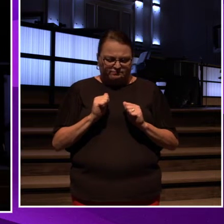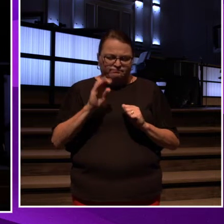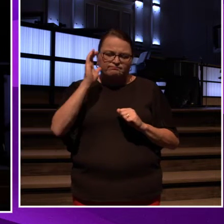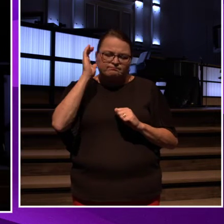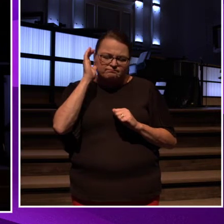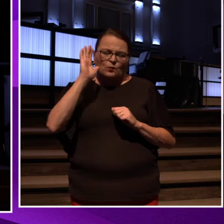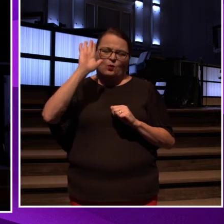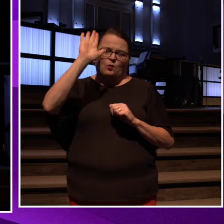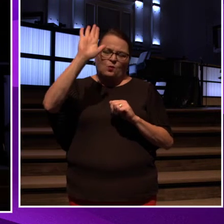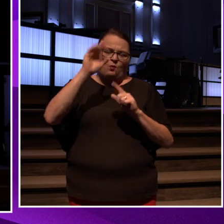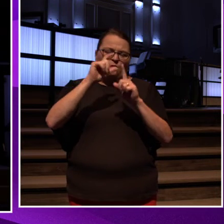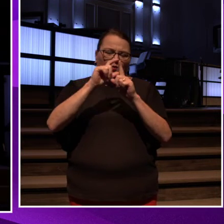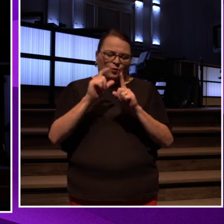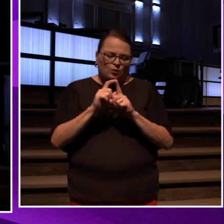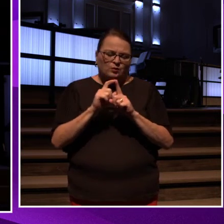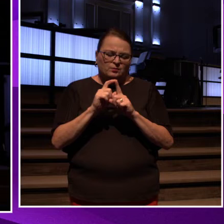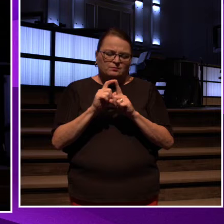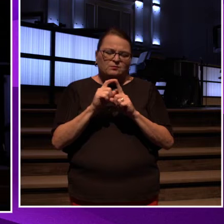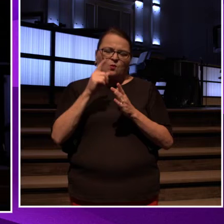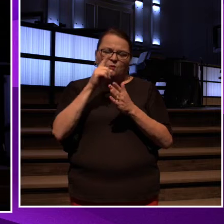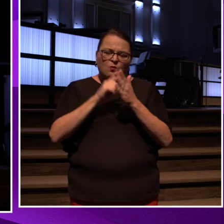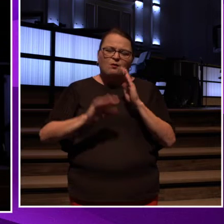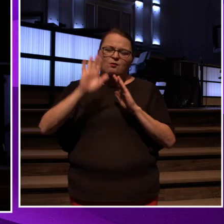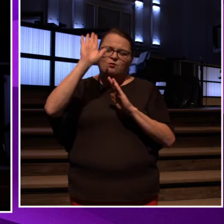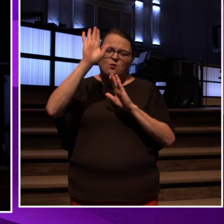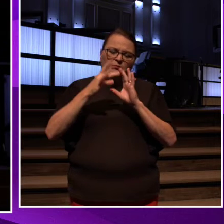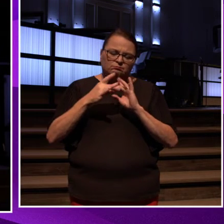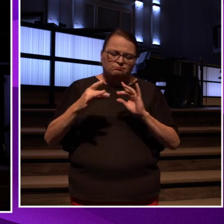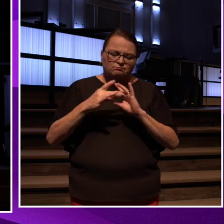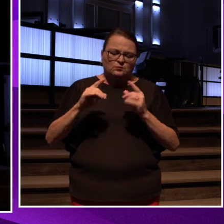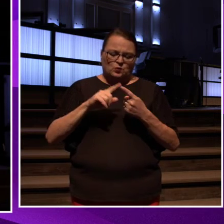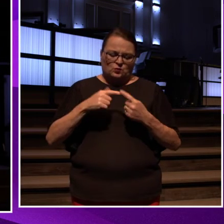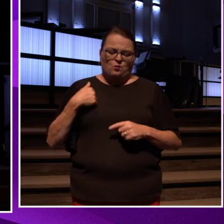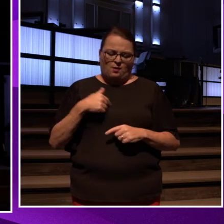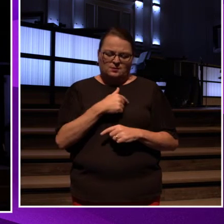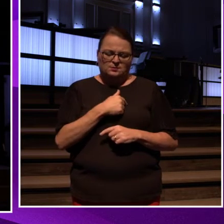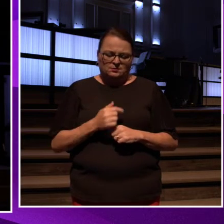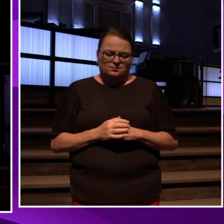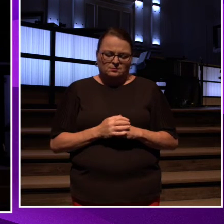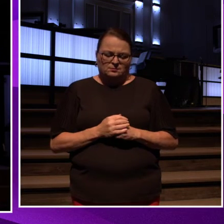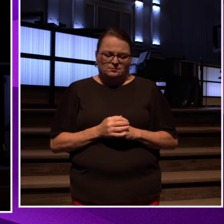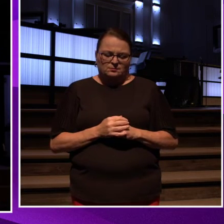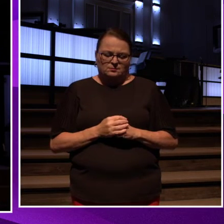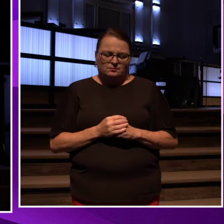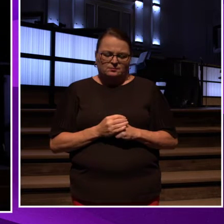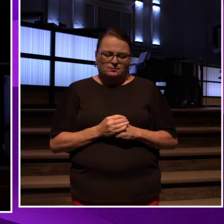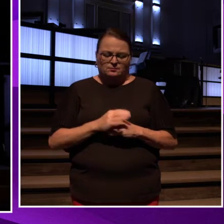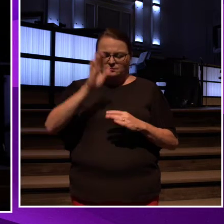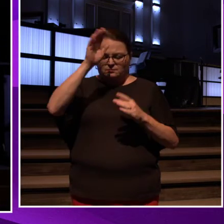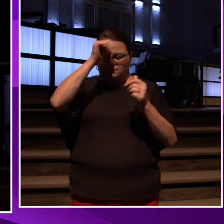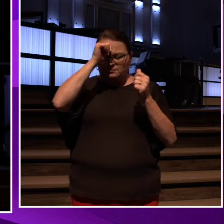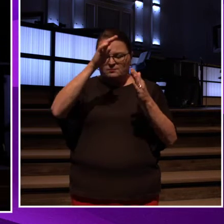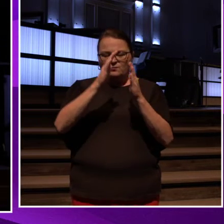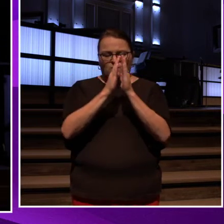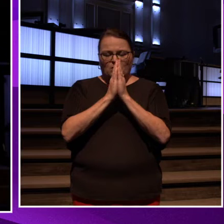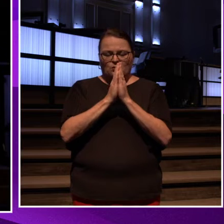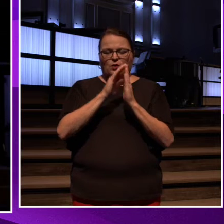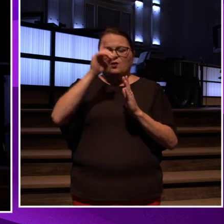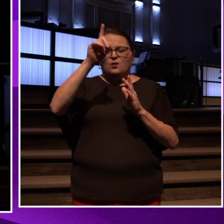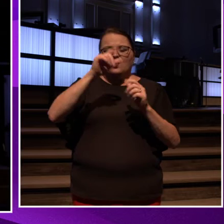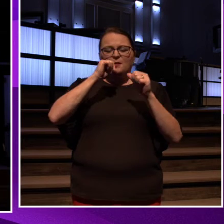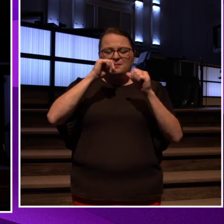and hear what you have to say to us. And so, Father, I pray you would bless the